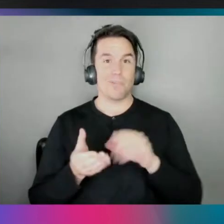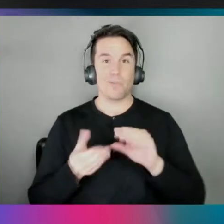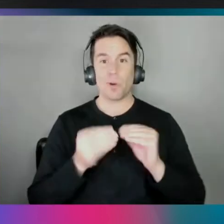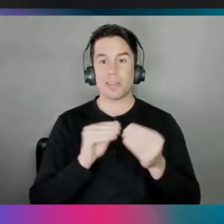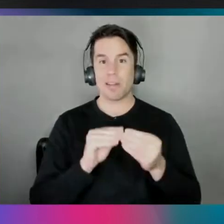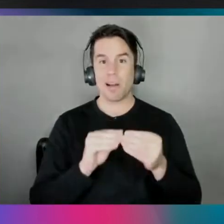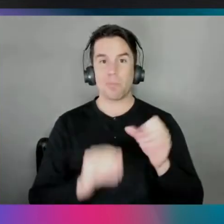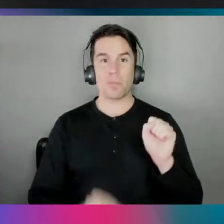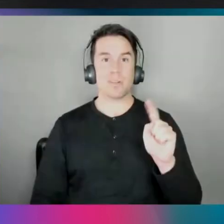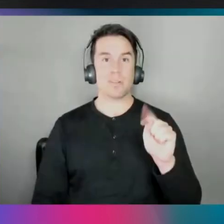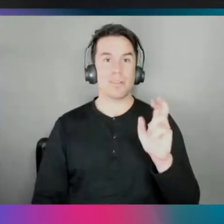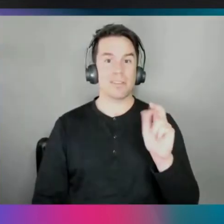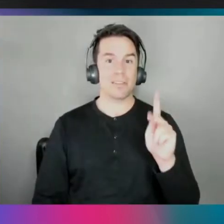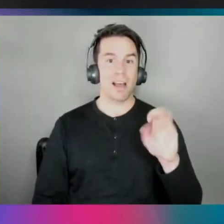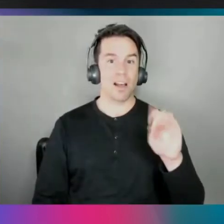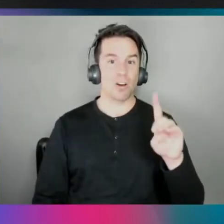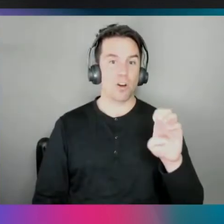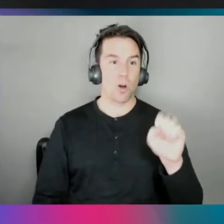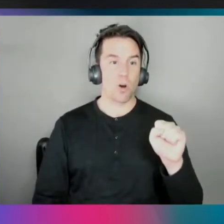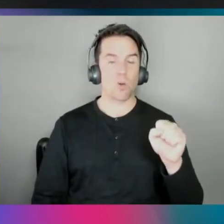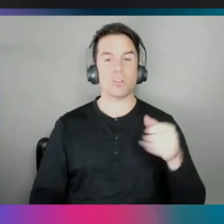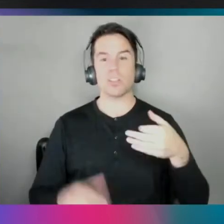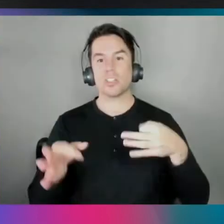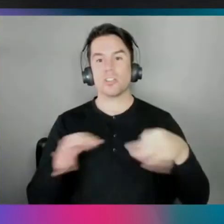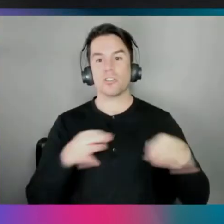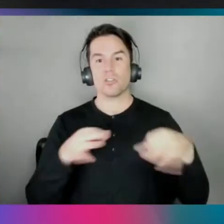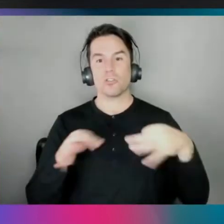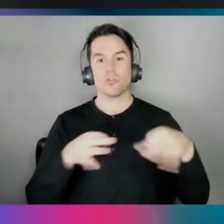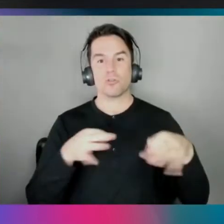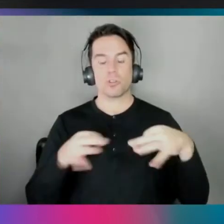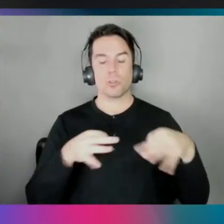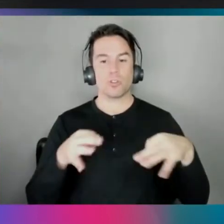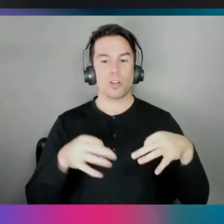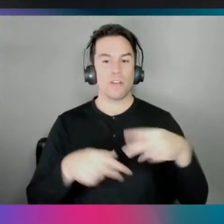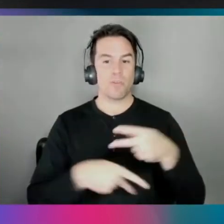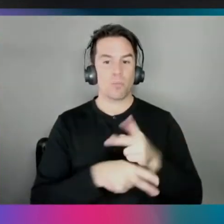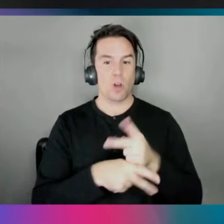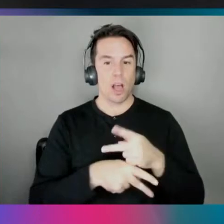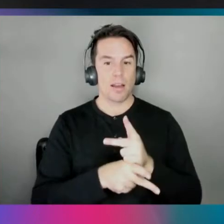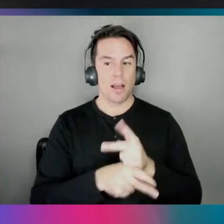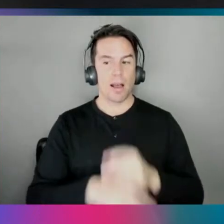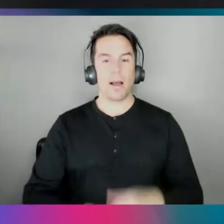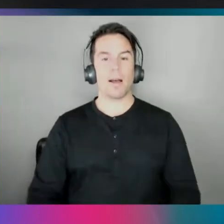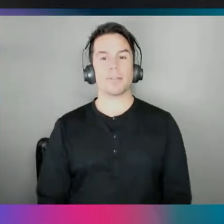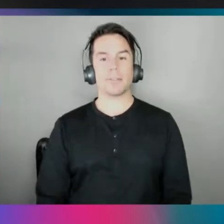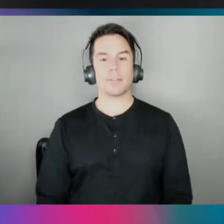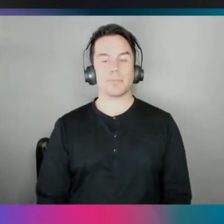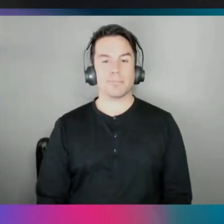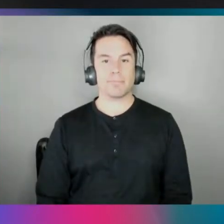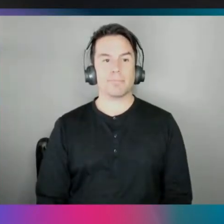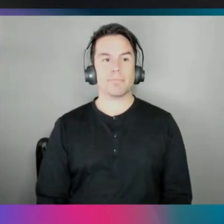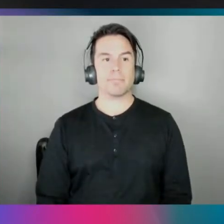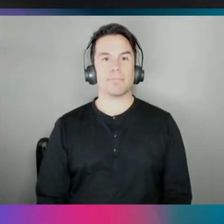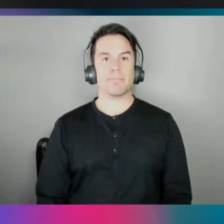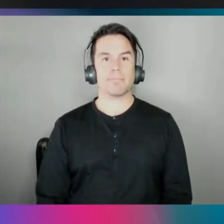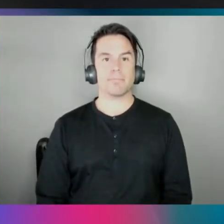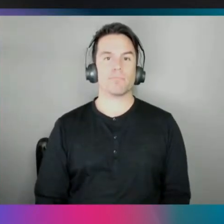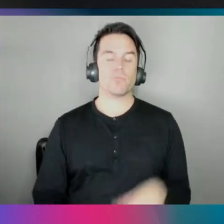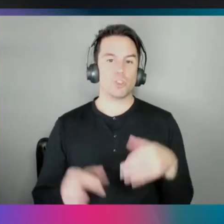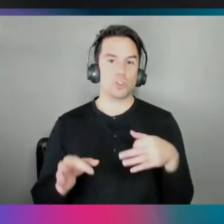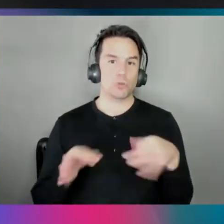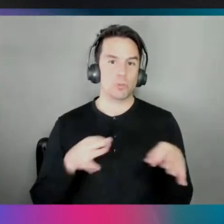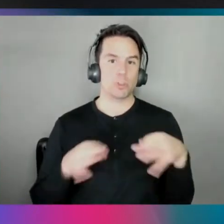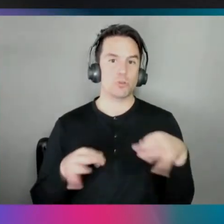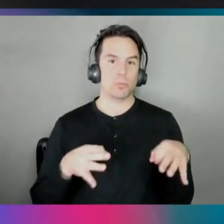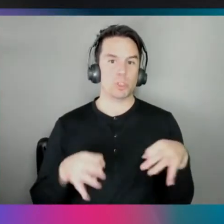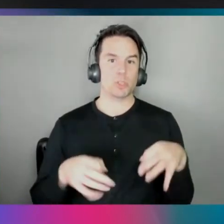of the product. You can't do math. X times the description. No. Yeah, that's not really getting much, right? Description. Quality, the